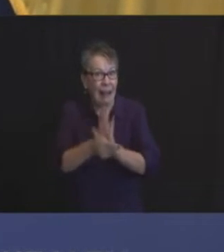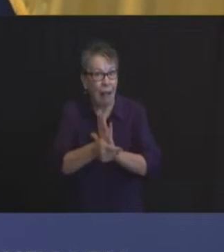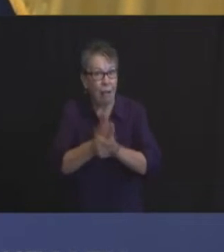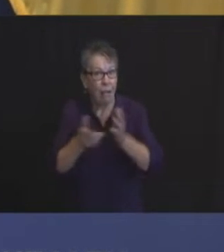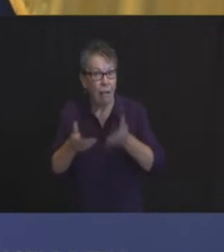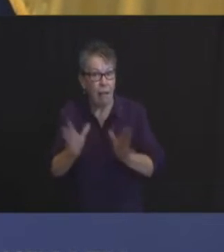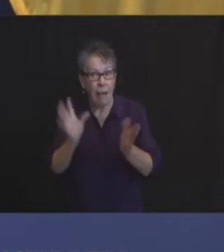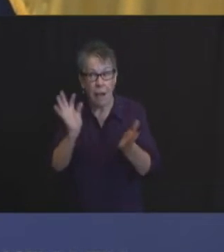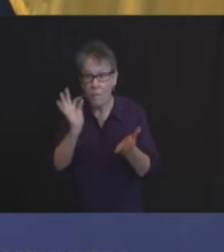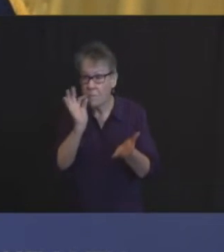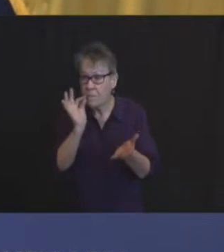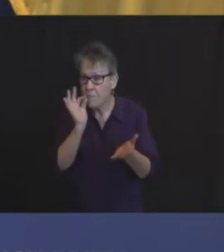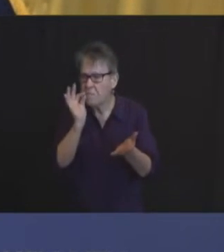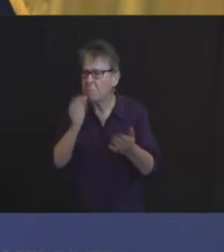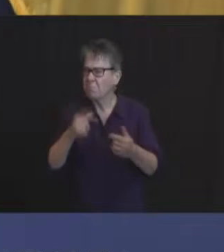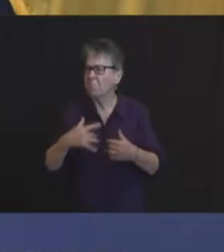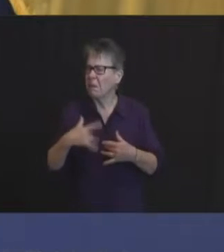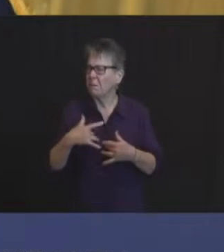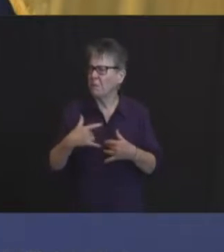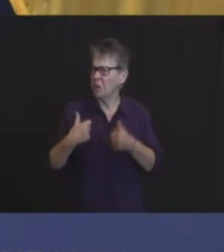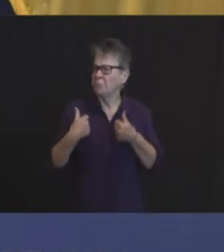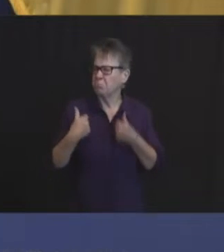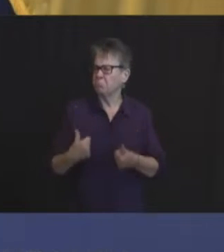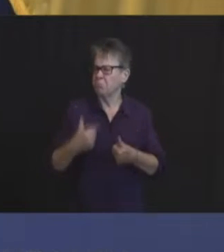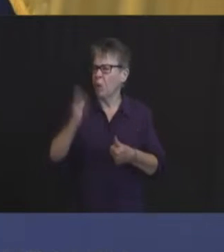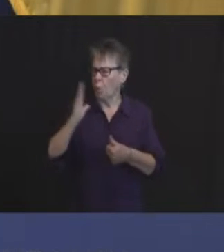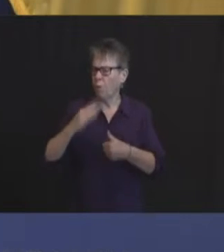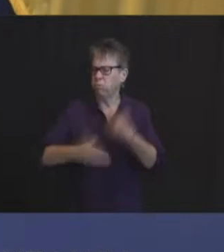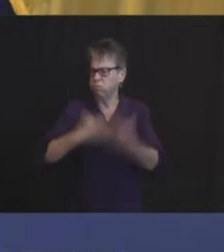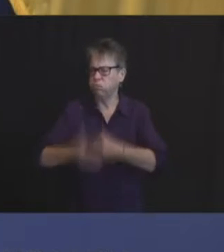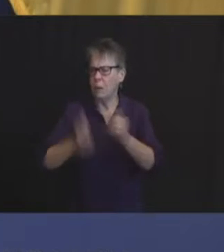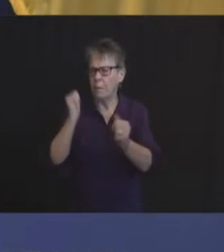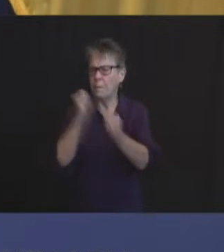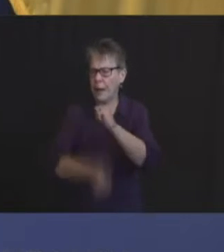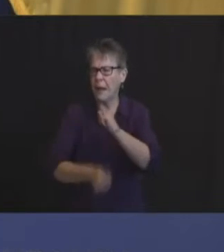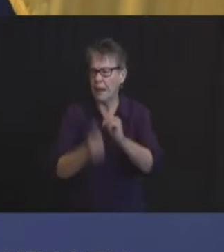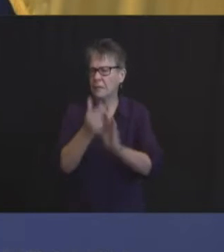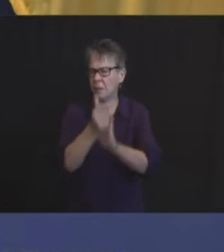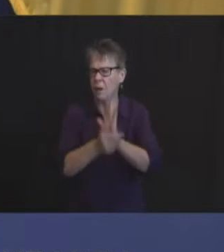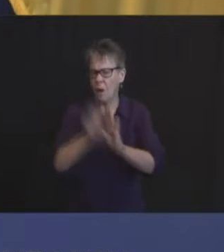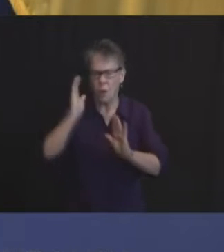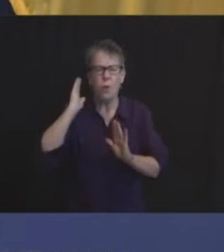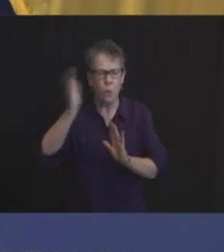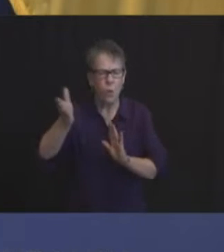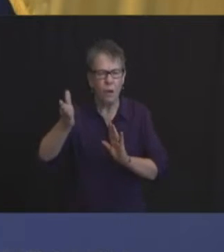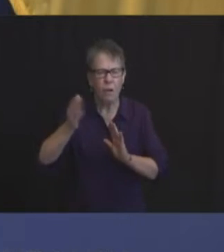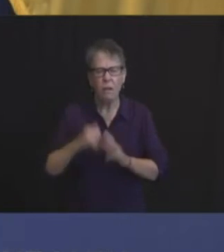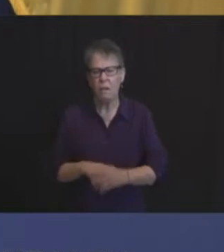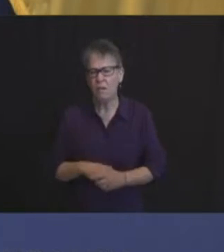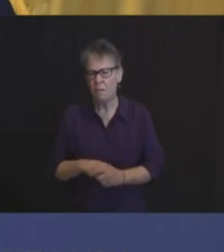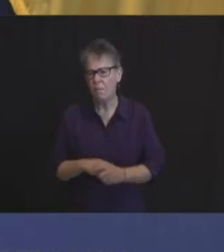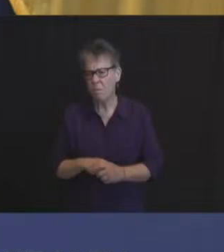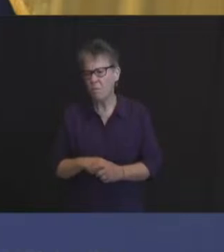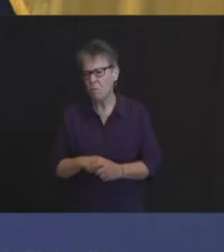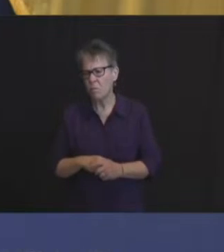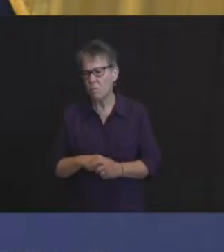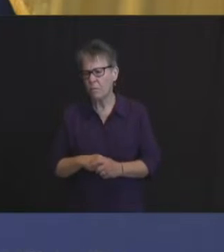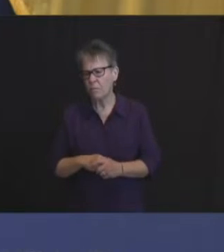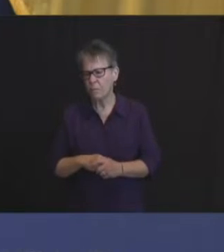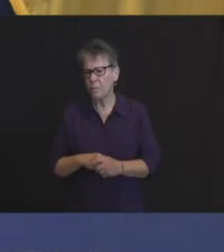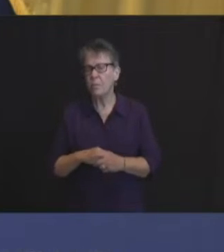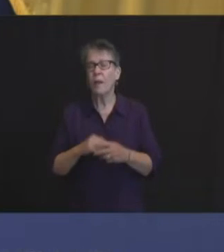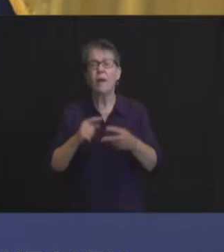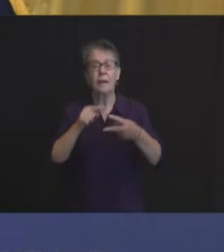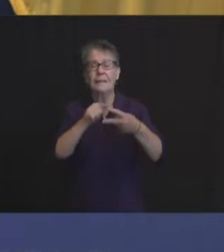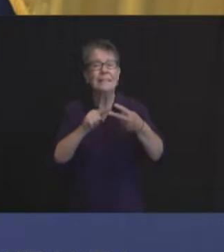principles here that have been present from the beginning, and these haven't changed, and I think these are principles that are broadly shared,